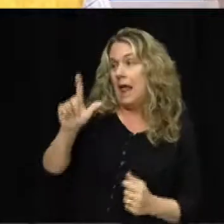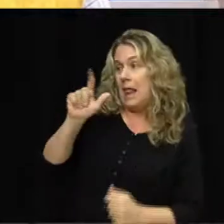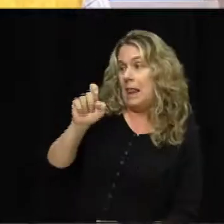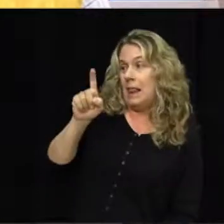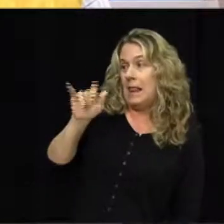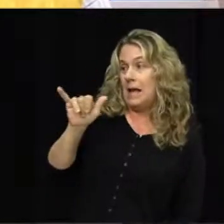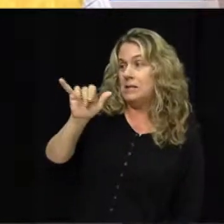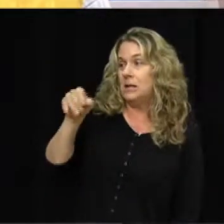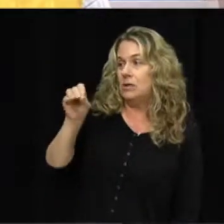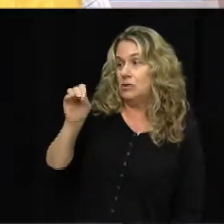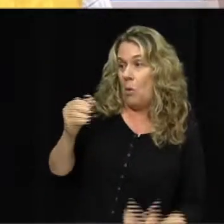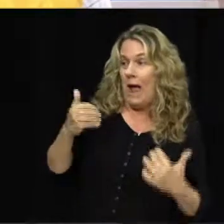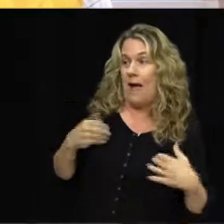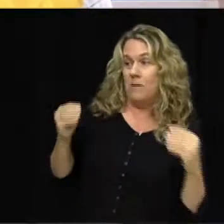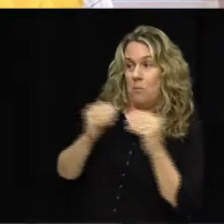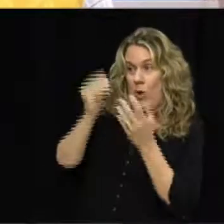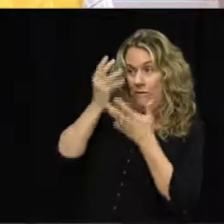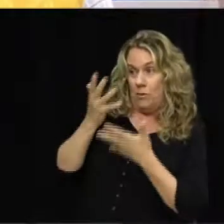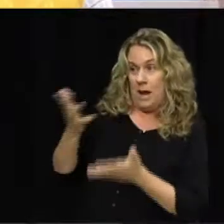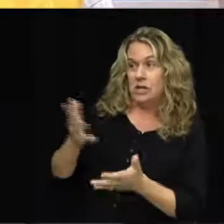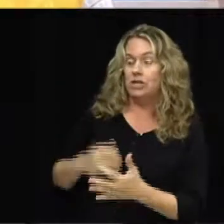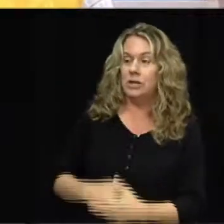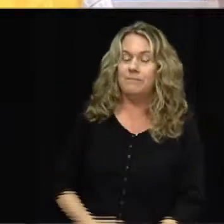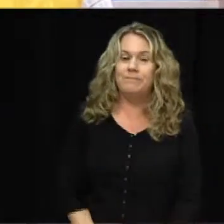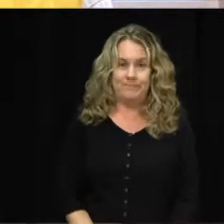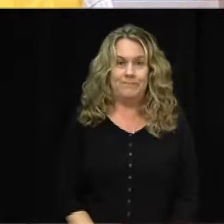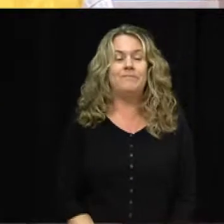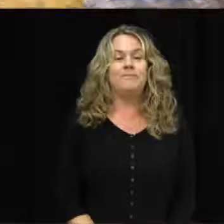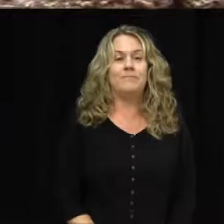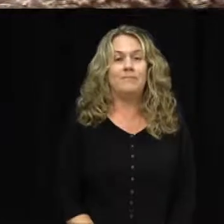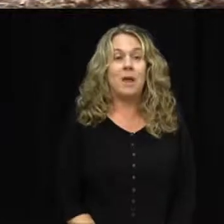News reporter Lexi Josesania has more on the subject.